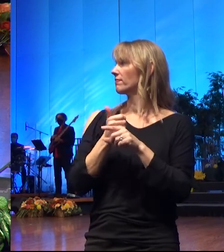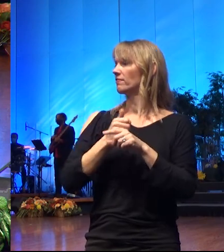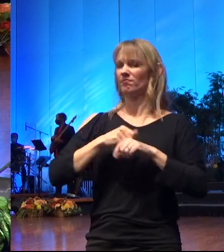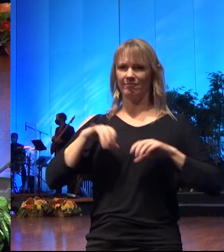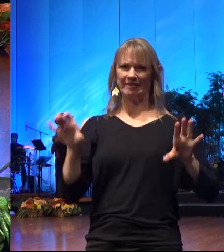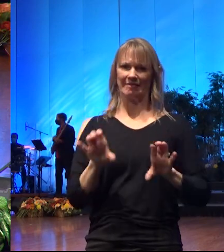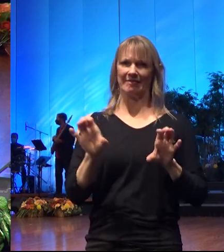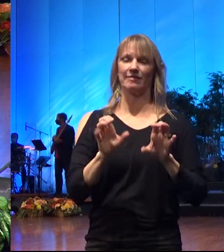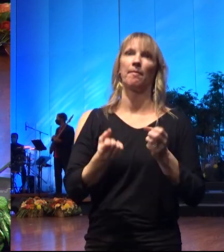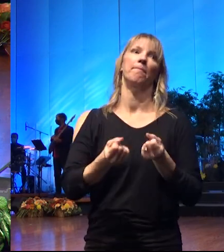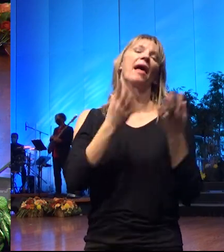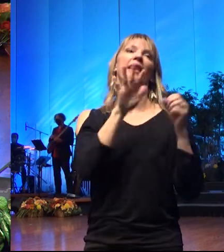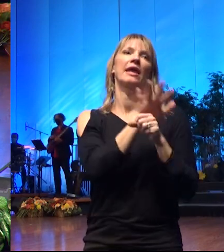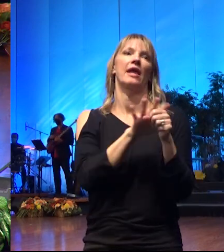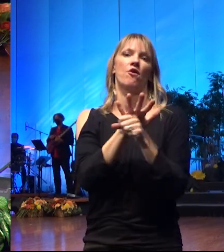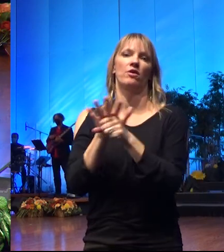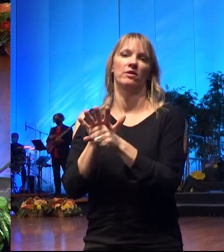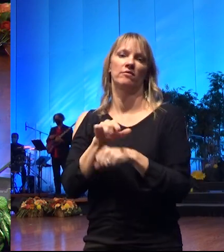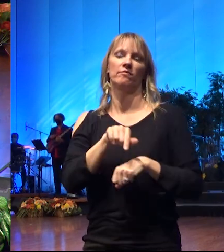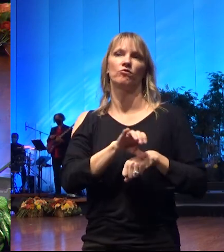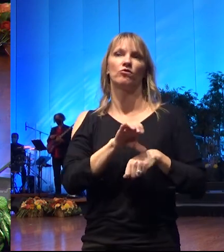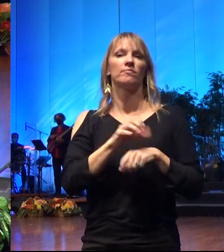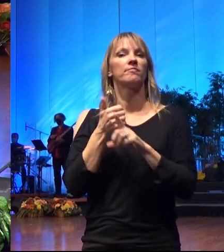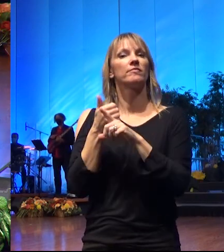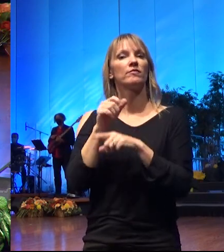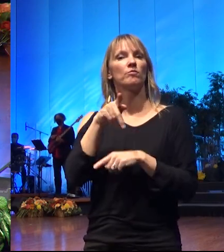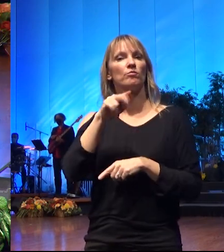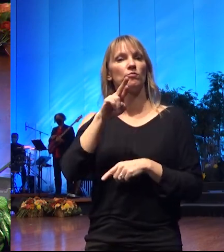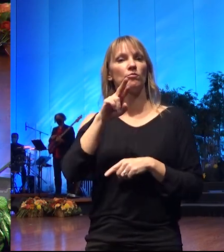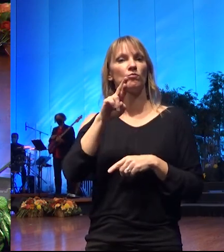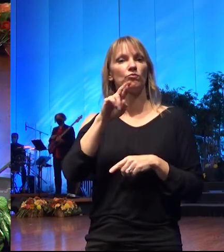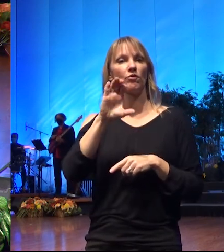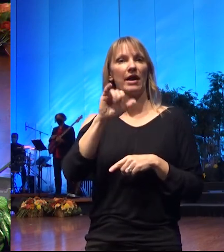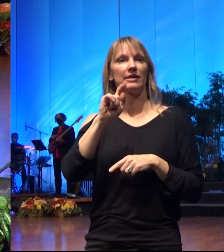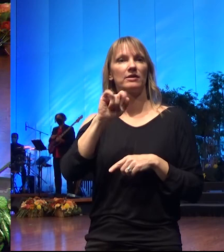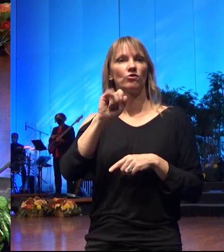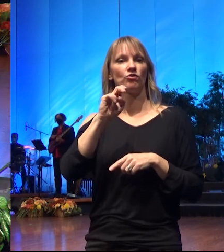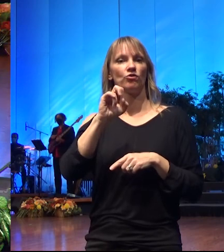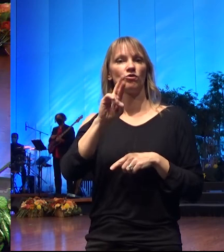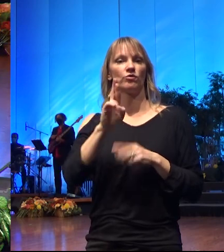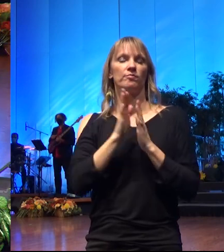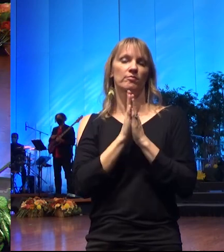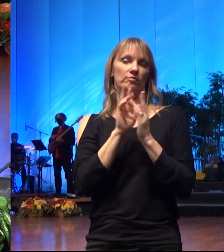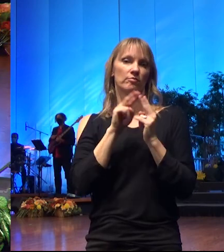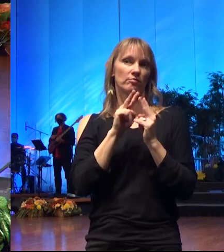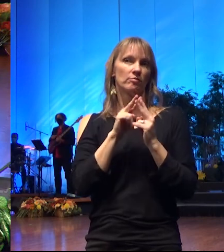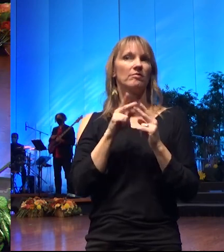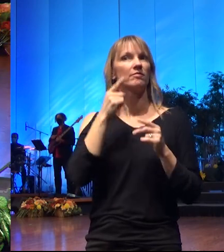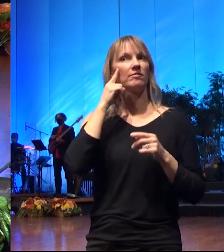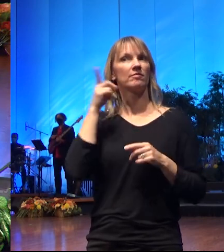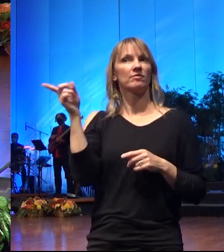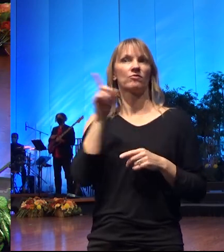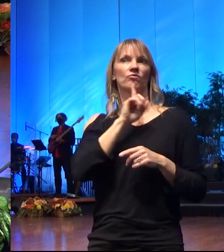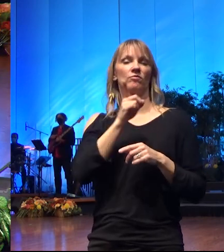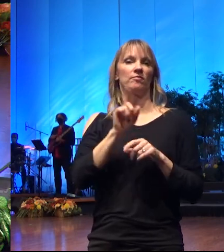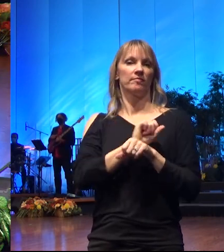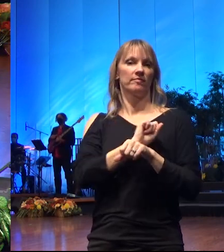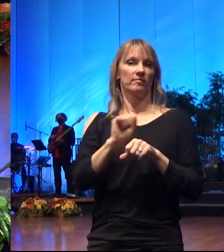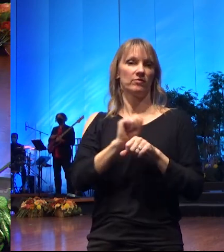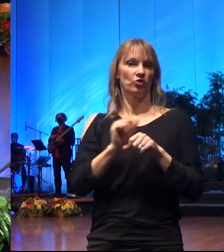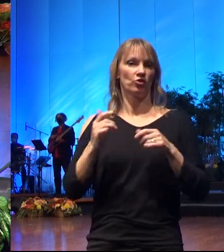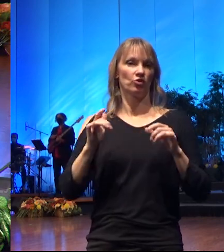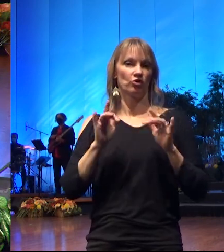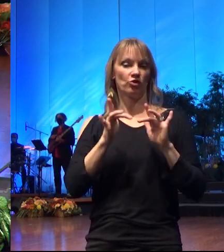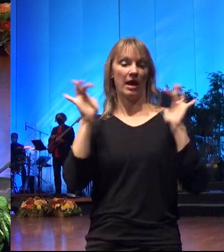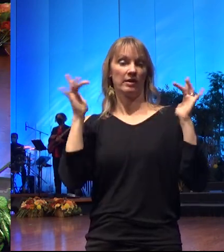work. He teaches the fourth and fifth graders. God love you. That was my first angel job,